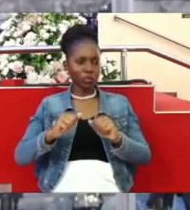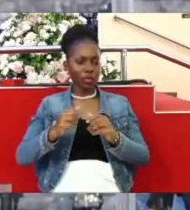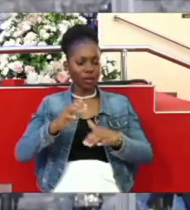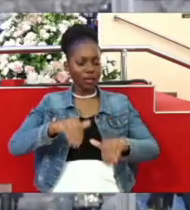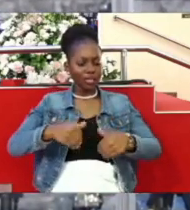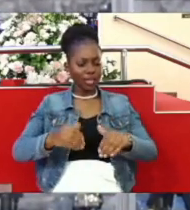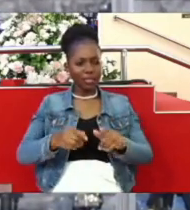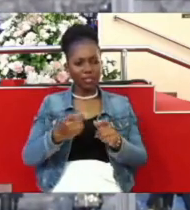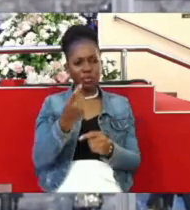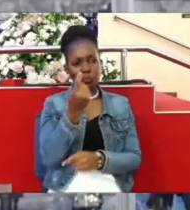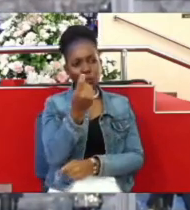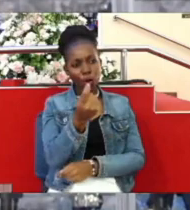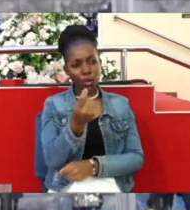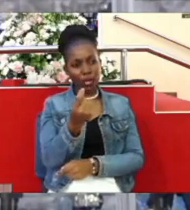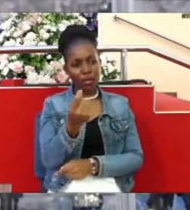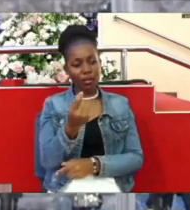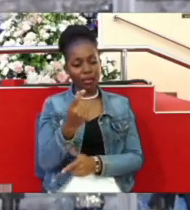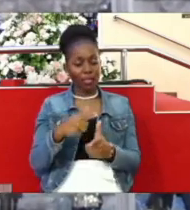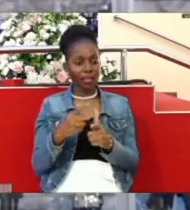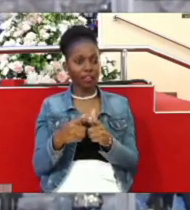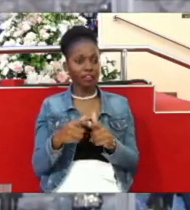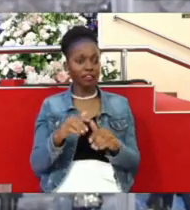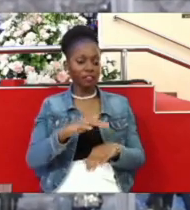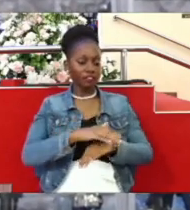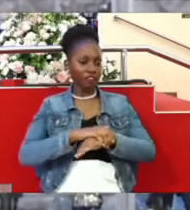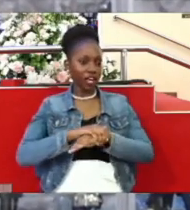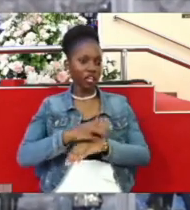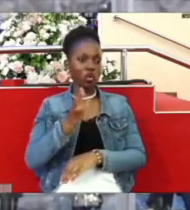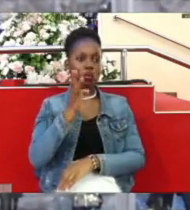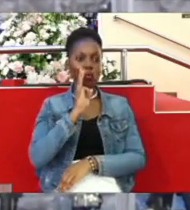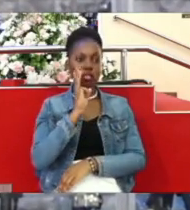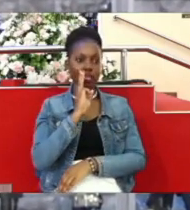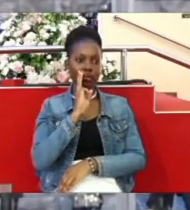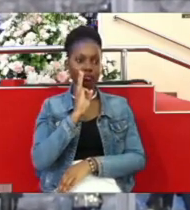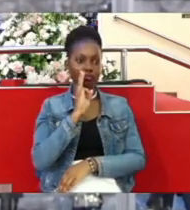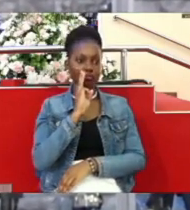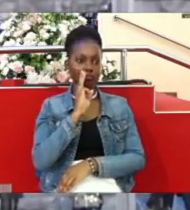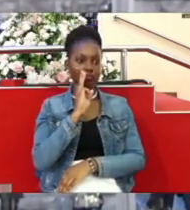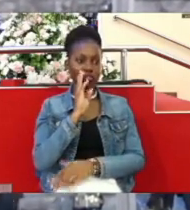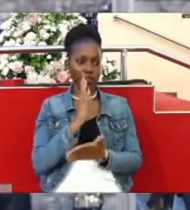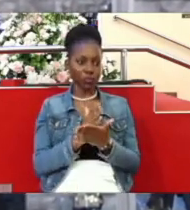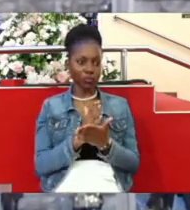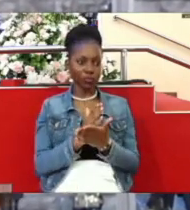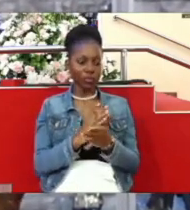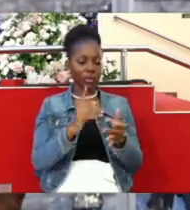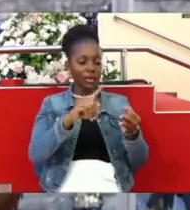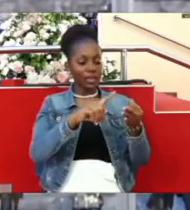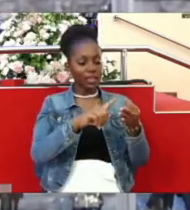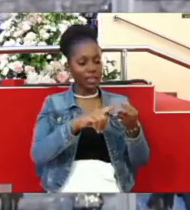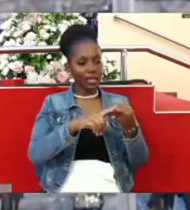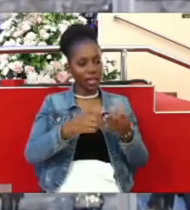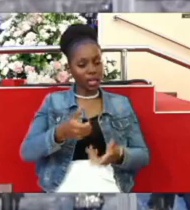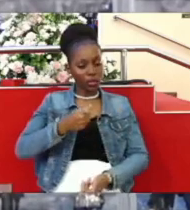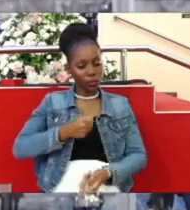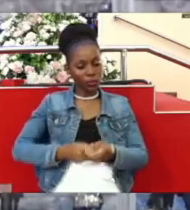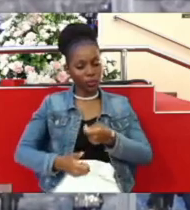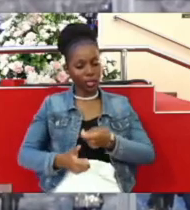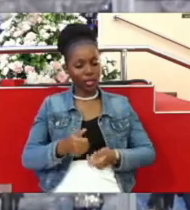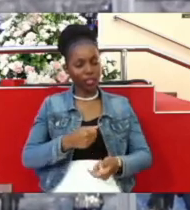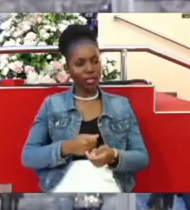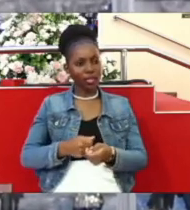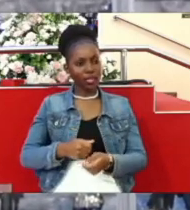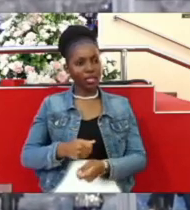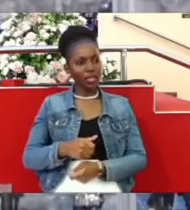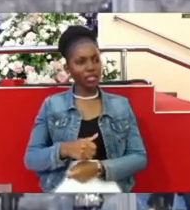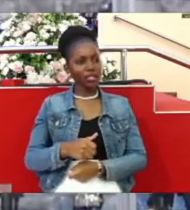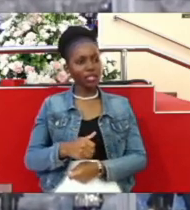water. That's another well. The third well is those that existed before. But you have